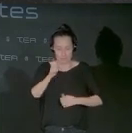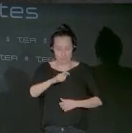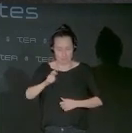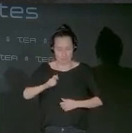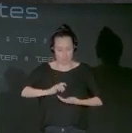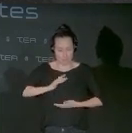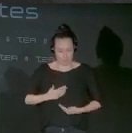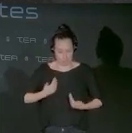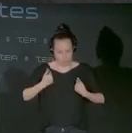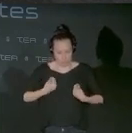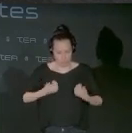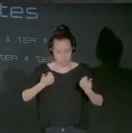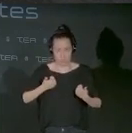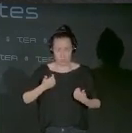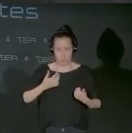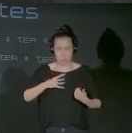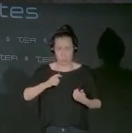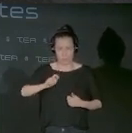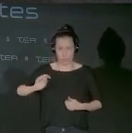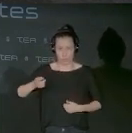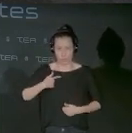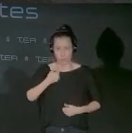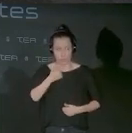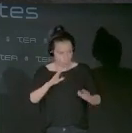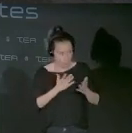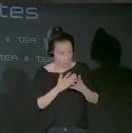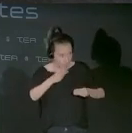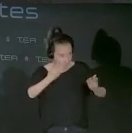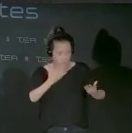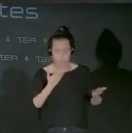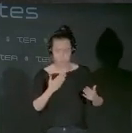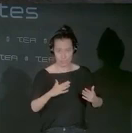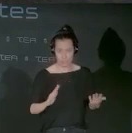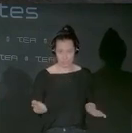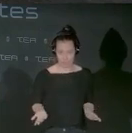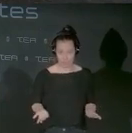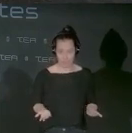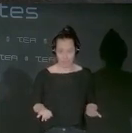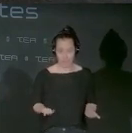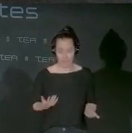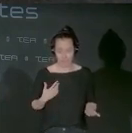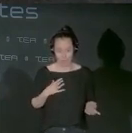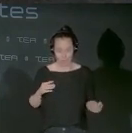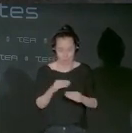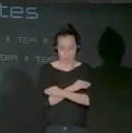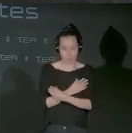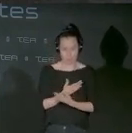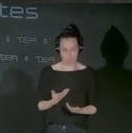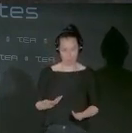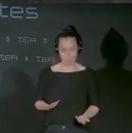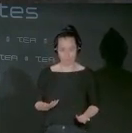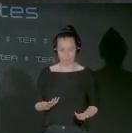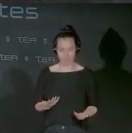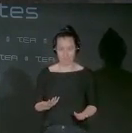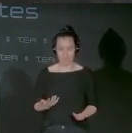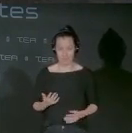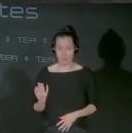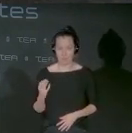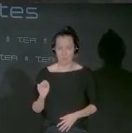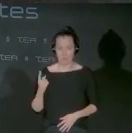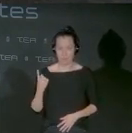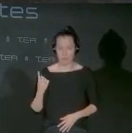very individual in how you see that as a in our membership, which are the video game companies. But